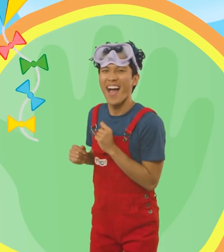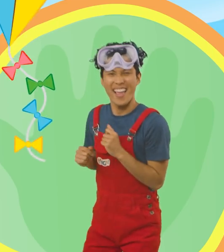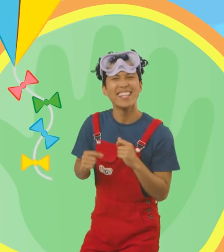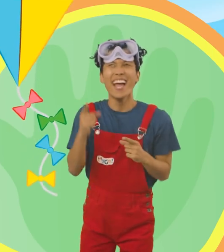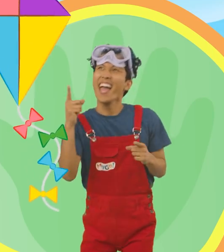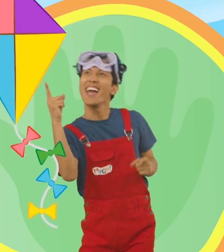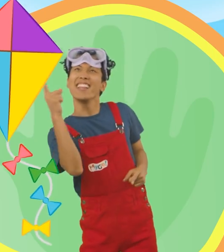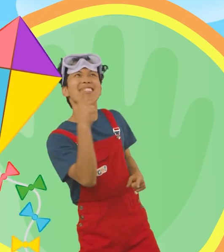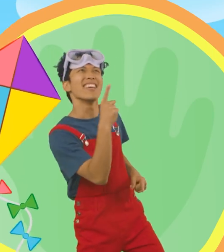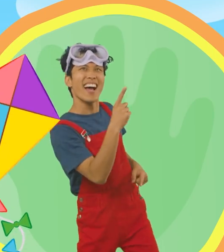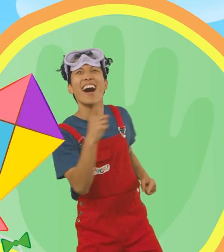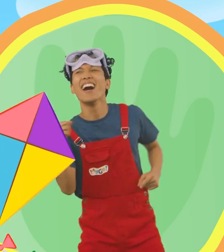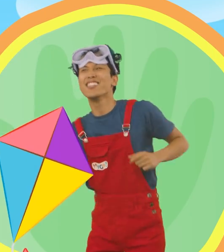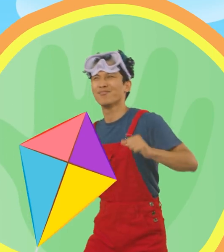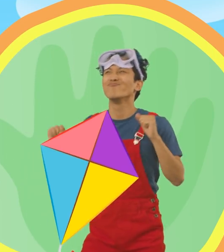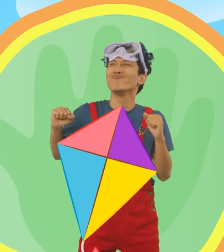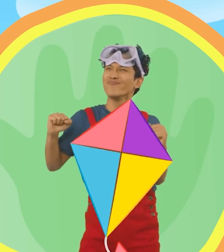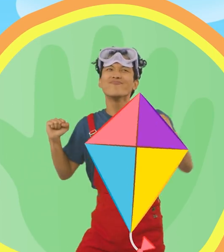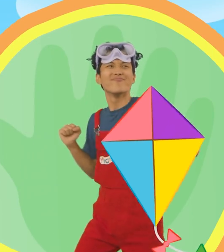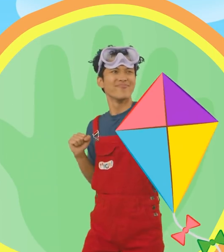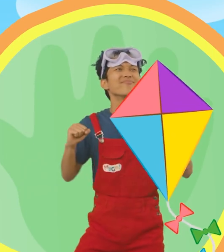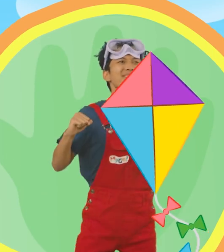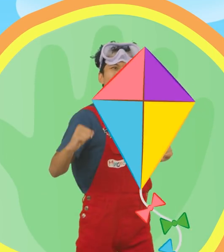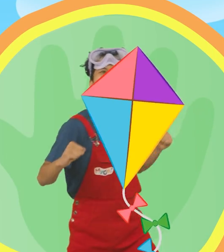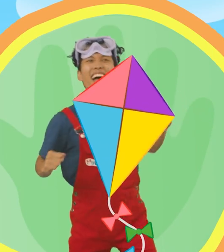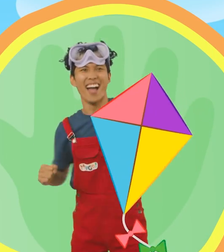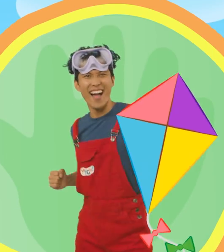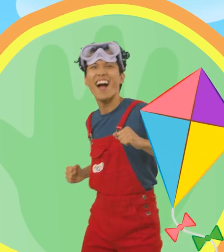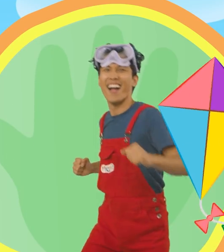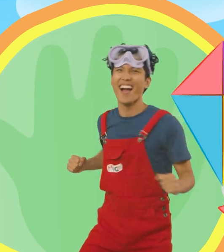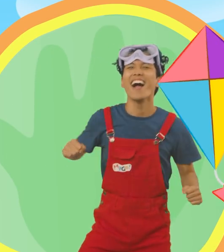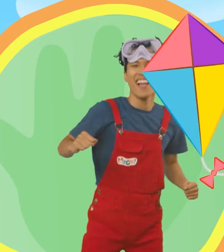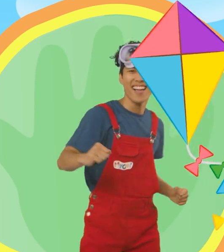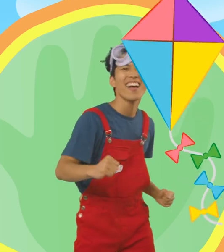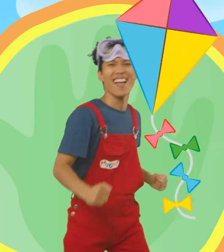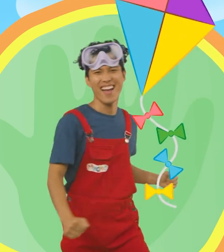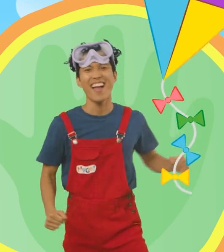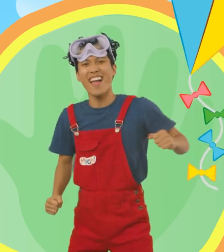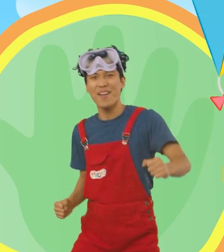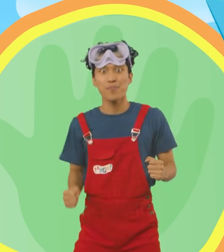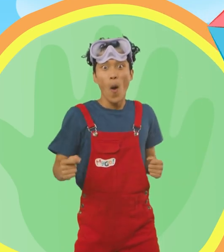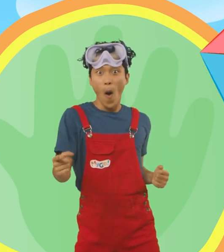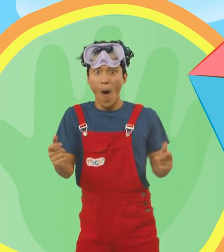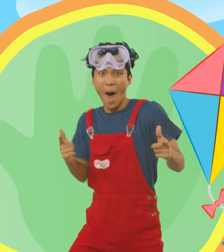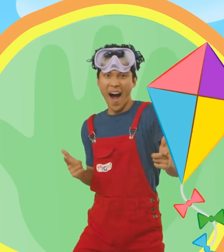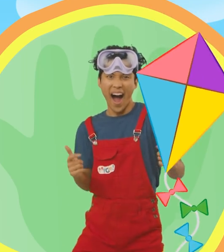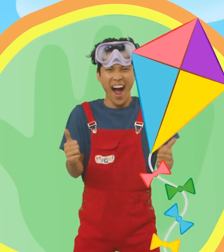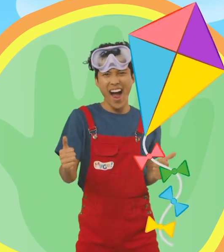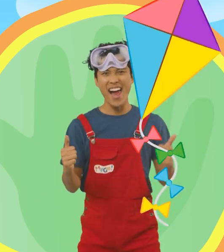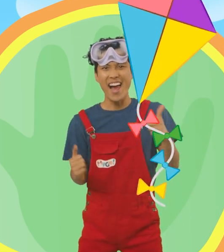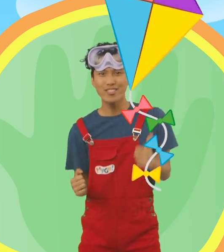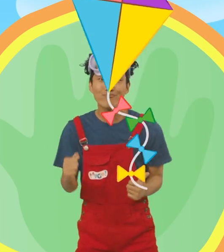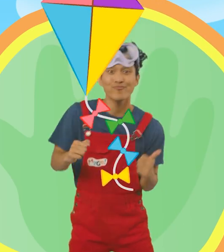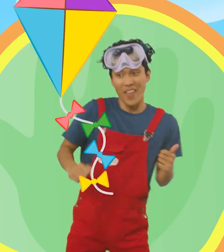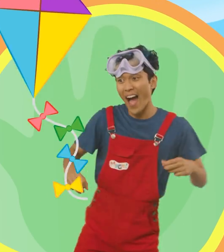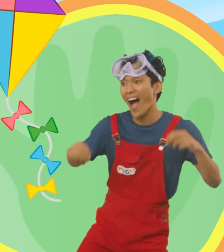Let's fly, fly, fly a kite. Fly, fly, fly a kite.